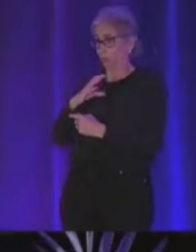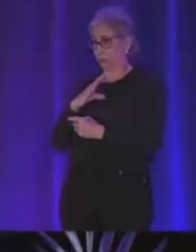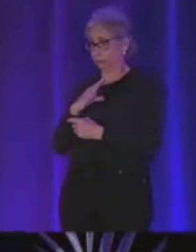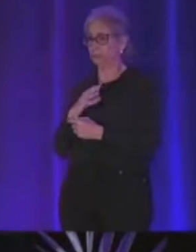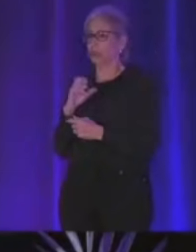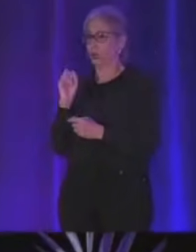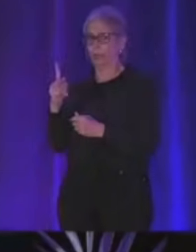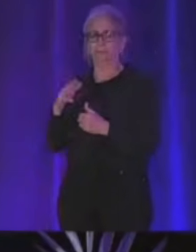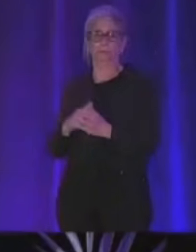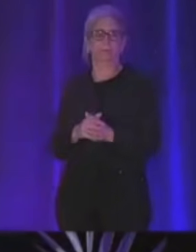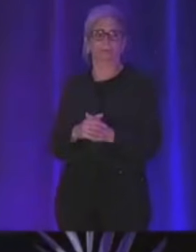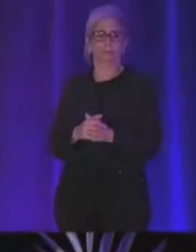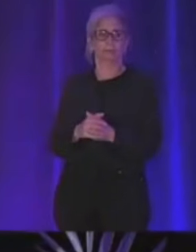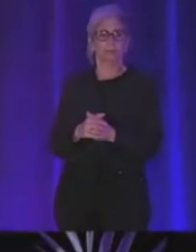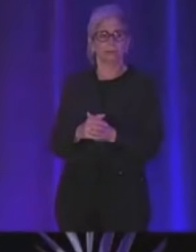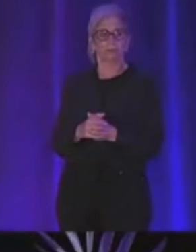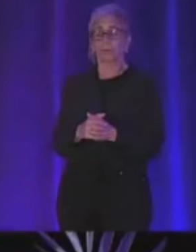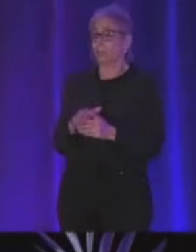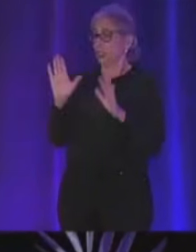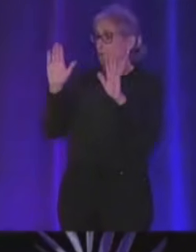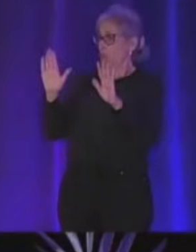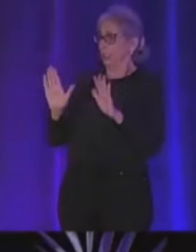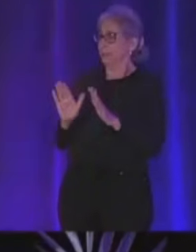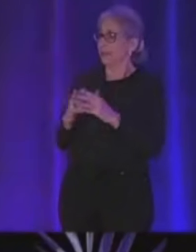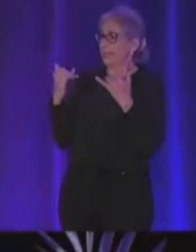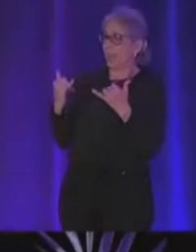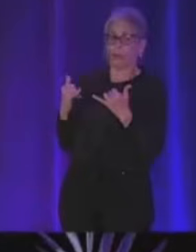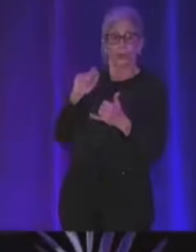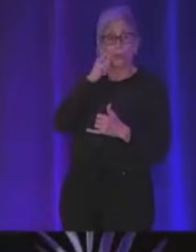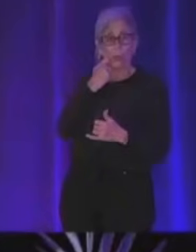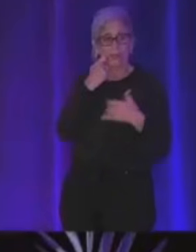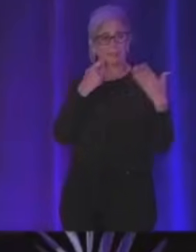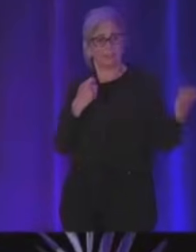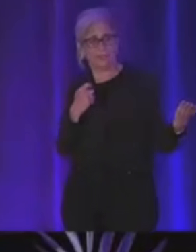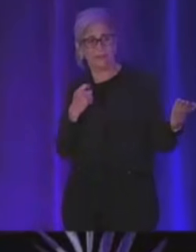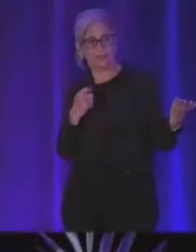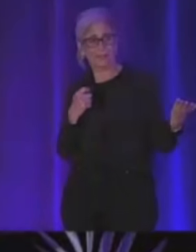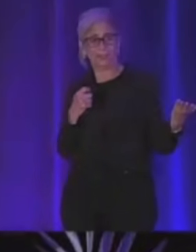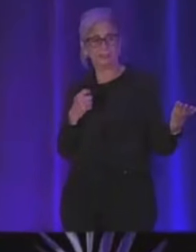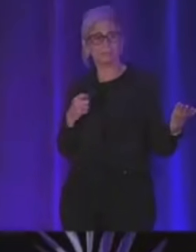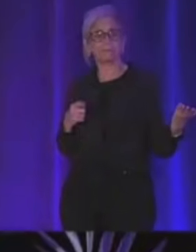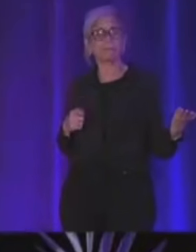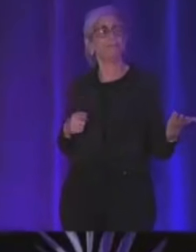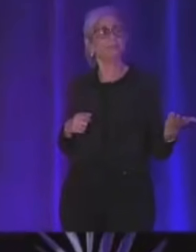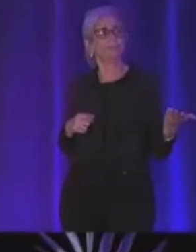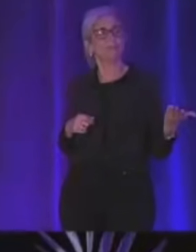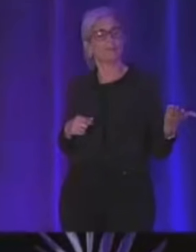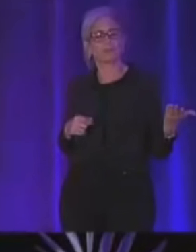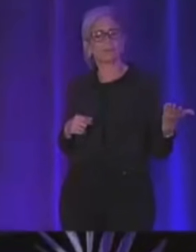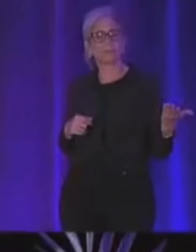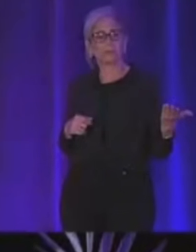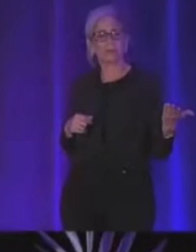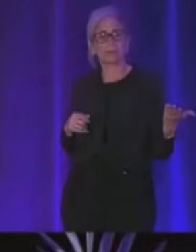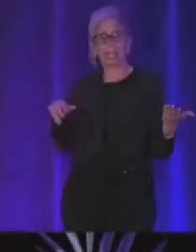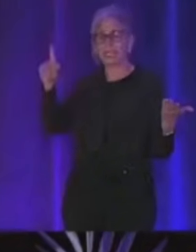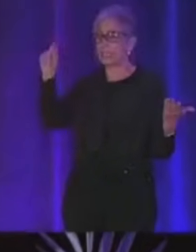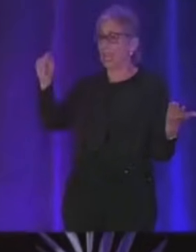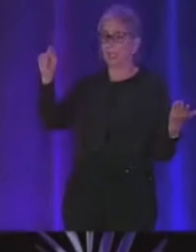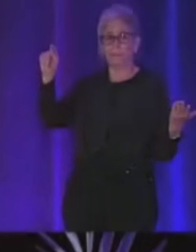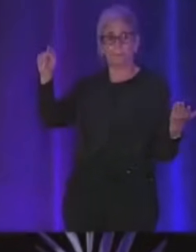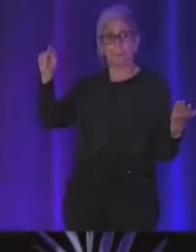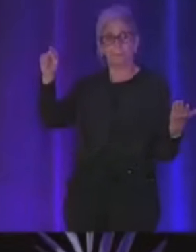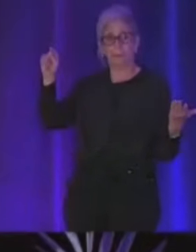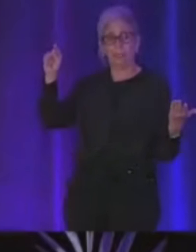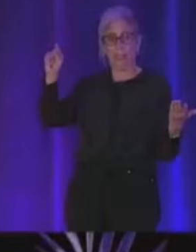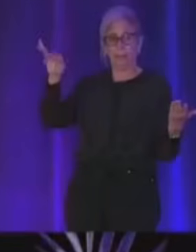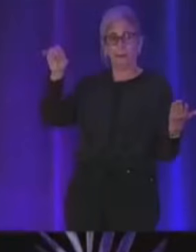Yeah. Awesome. Okay, cool. There we go. This is what I was starting on. Sorry. So TypeScript ESLint is the project